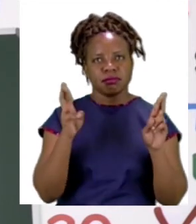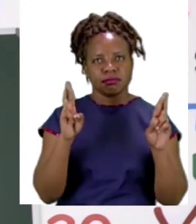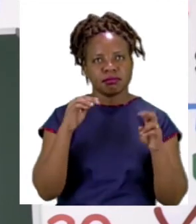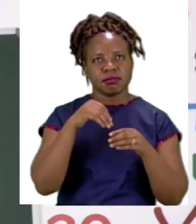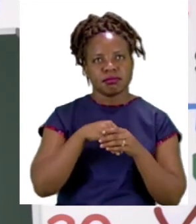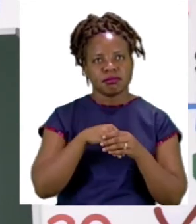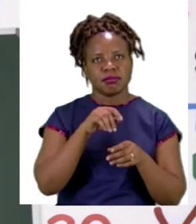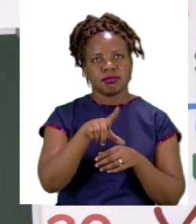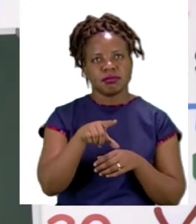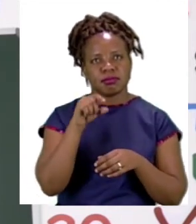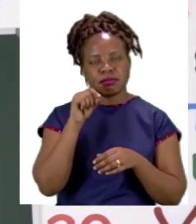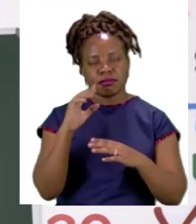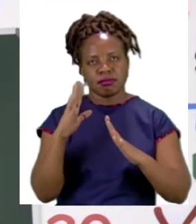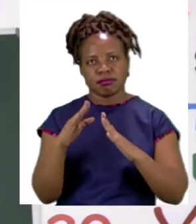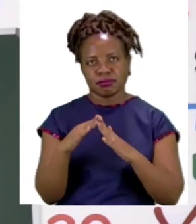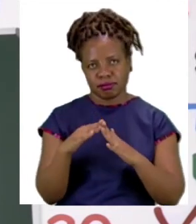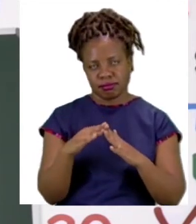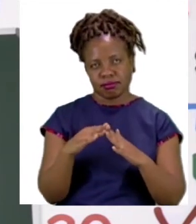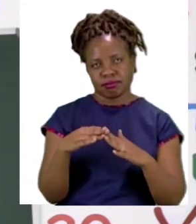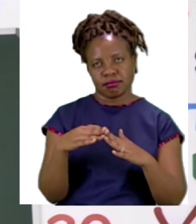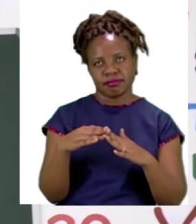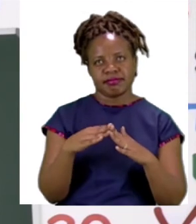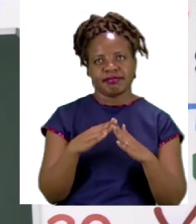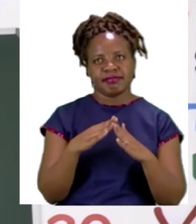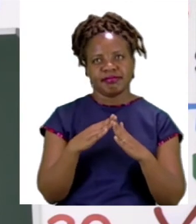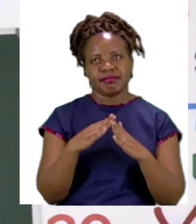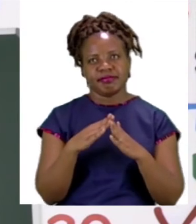rooms in the house.